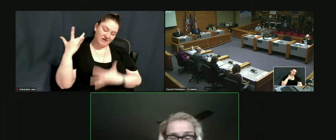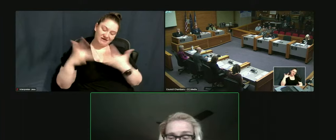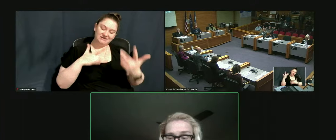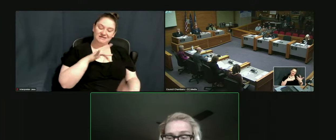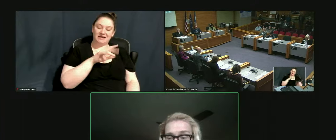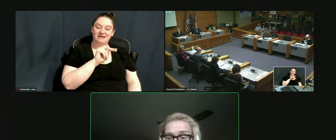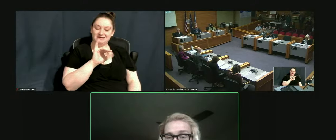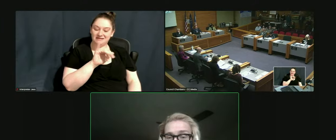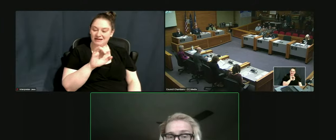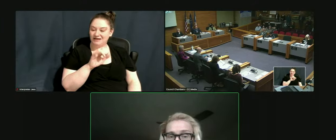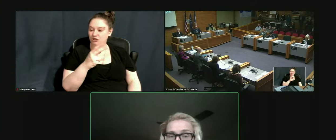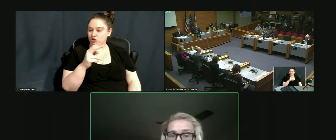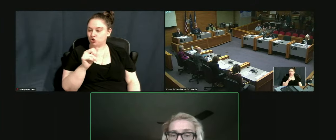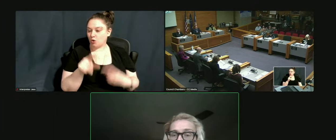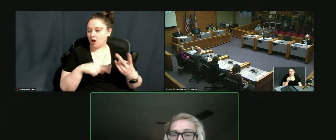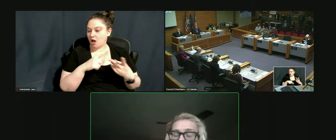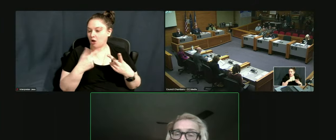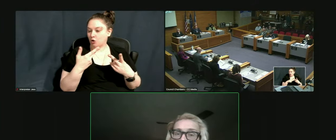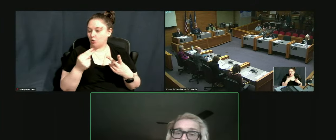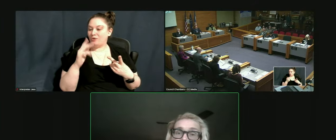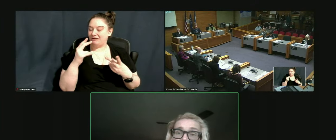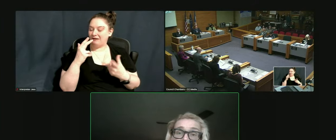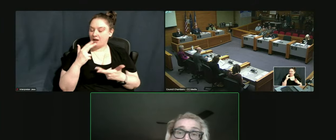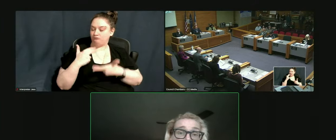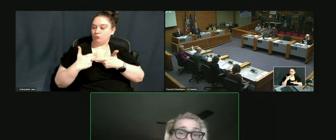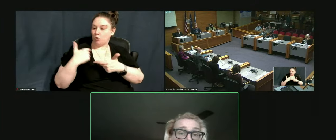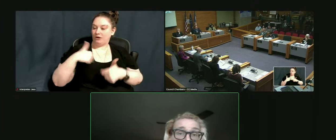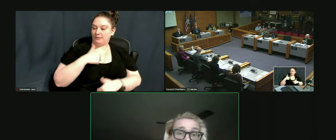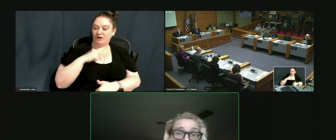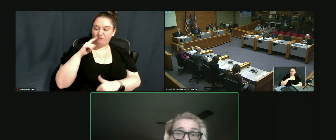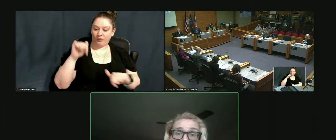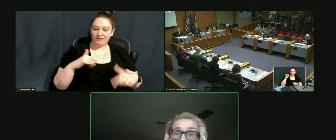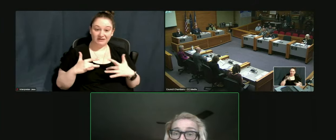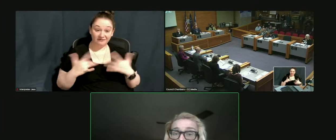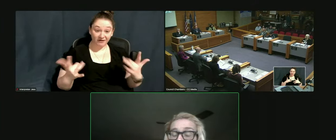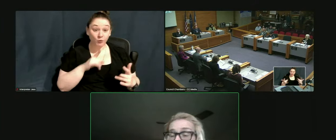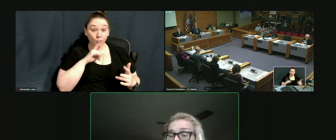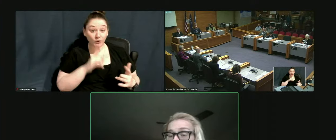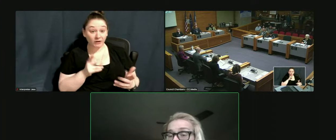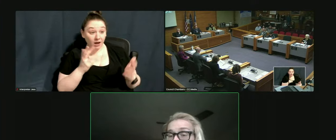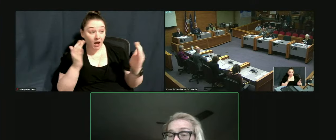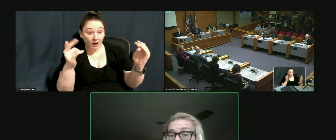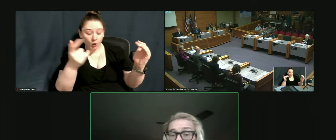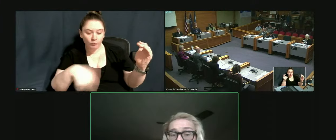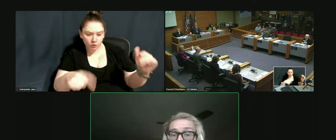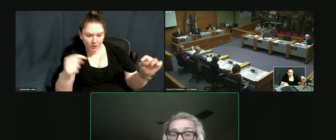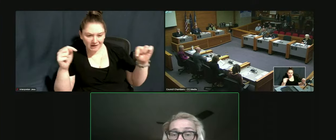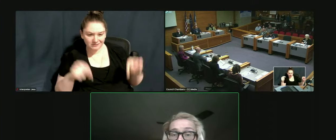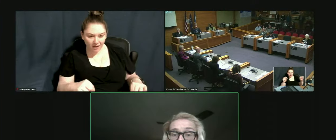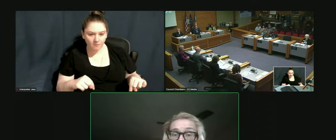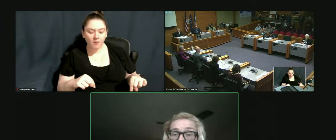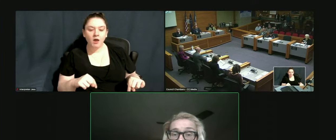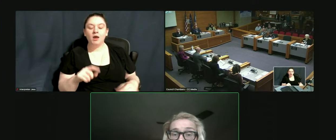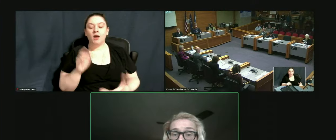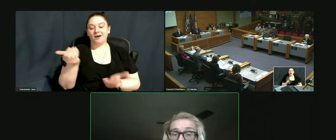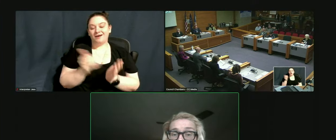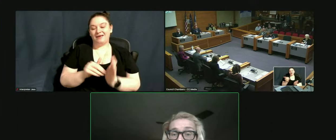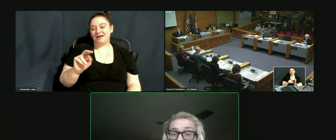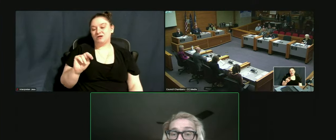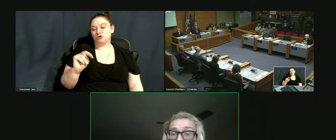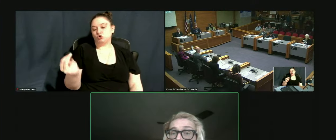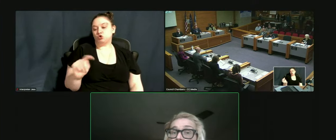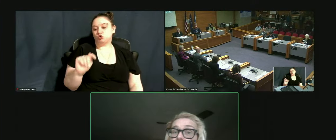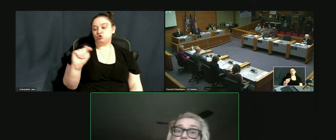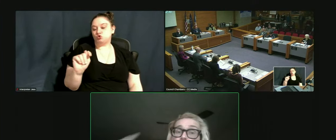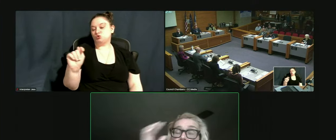Gwynn can join me for this event. And I hope that y'all can join us. Once again, that's Tuesday, November 7th at 5:30